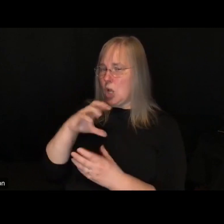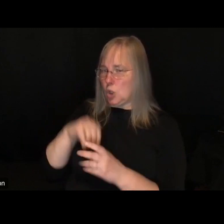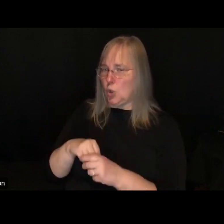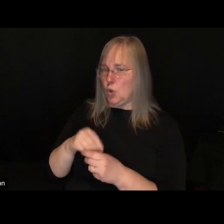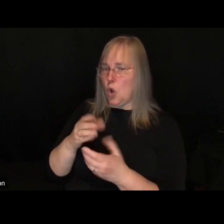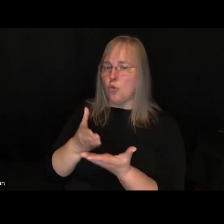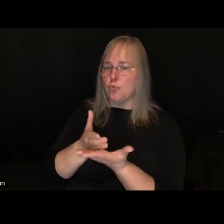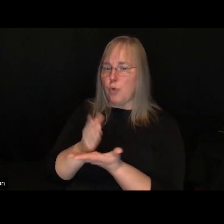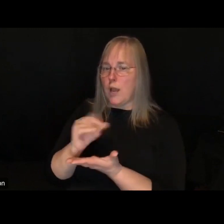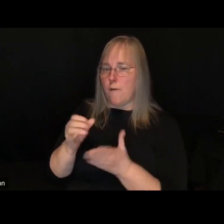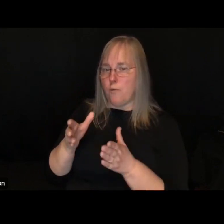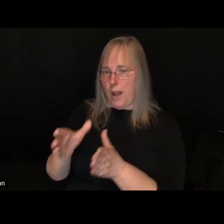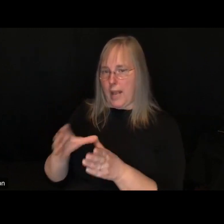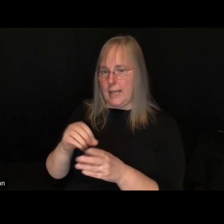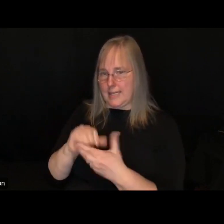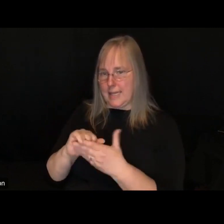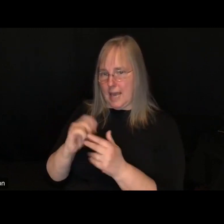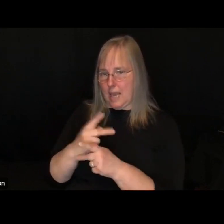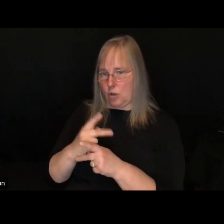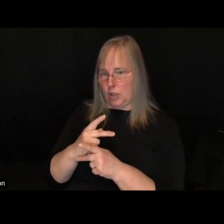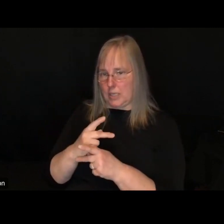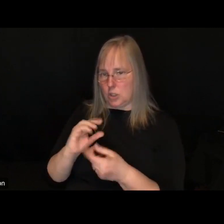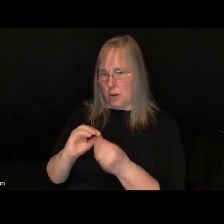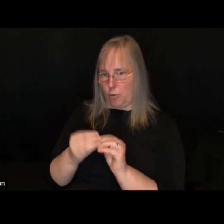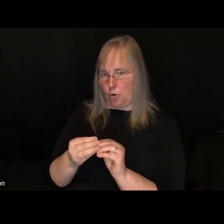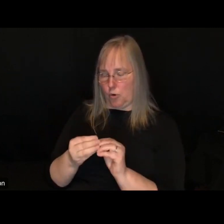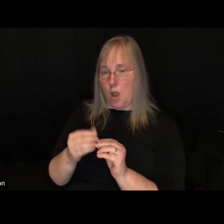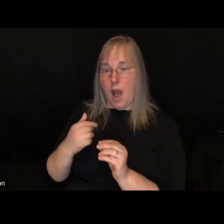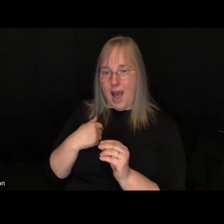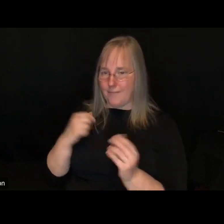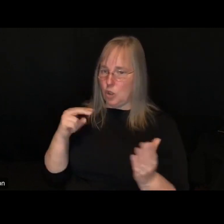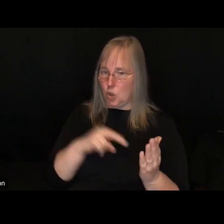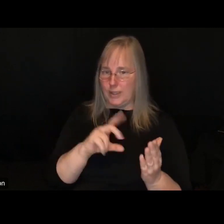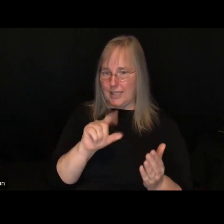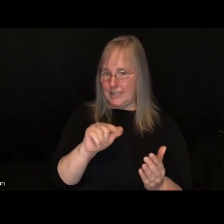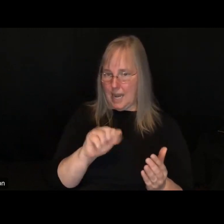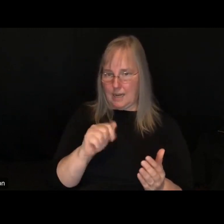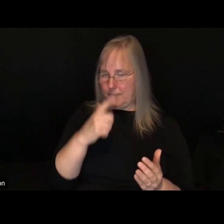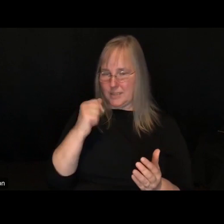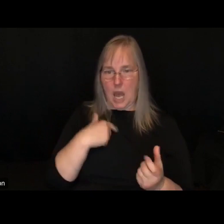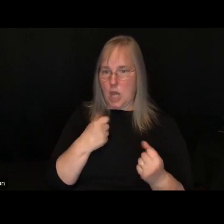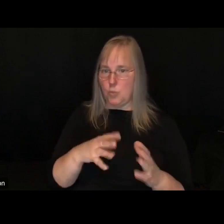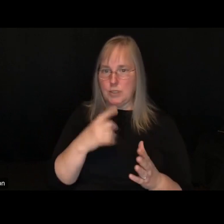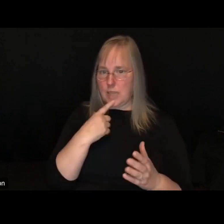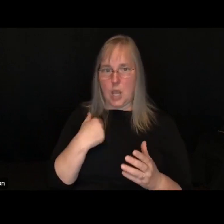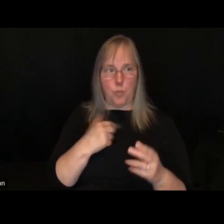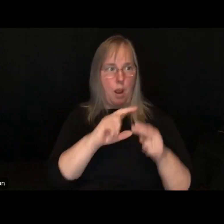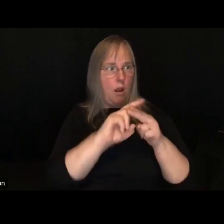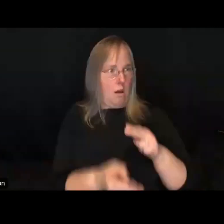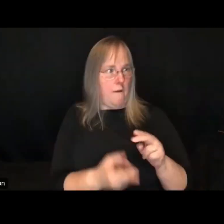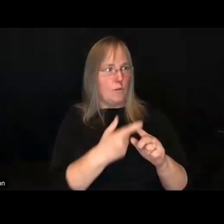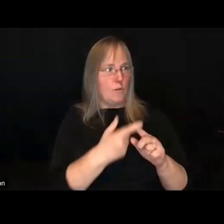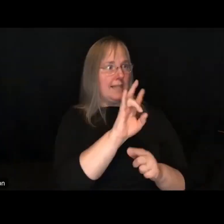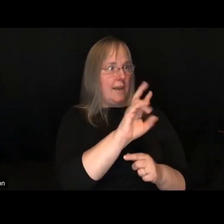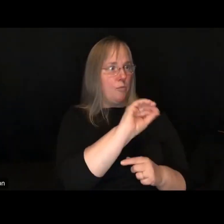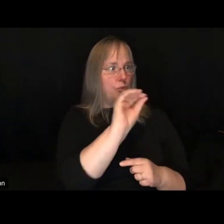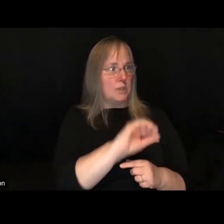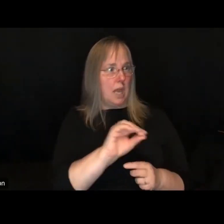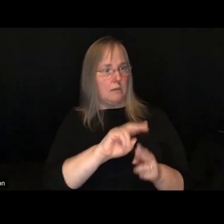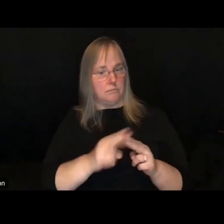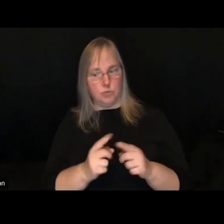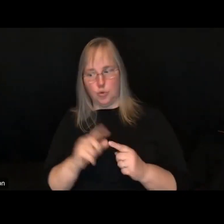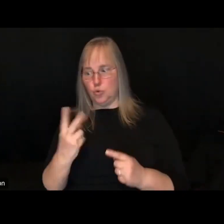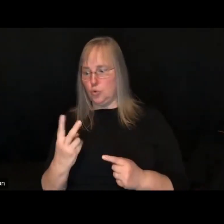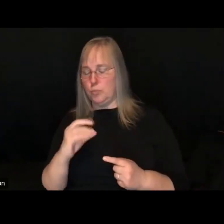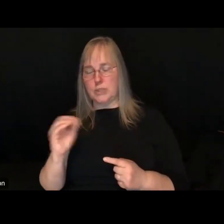calculation, but I would have to kind of look at the data because I don't want to say that we suddenly went from 7 to 2% overnight. So I know at one time